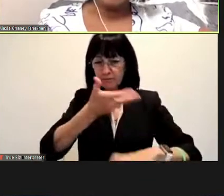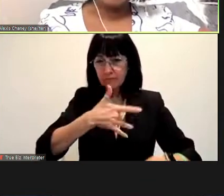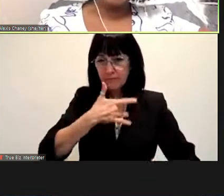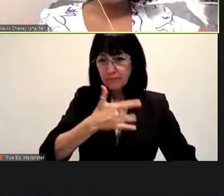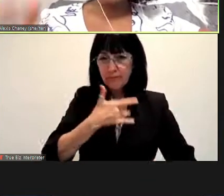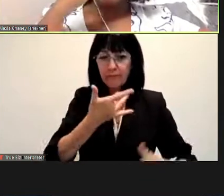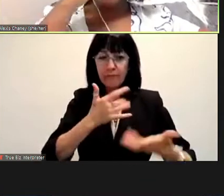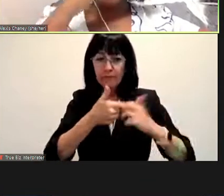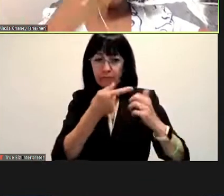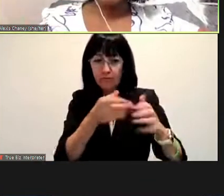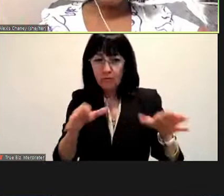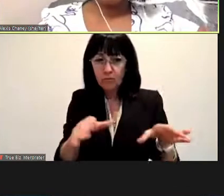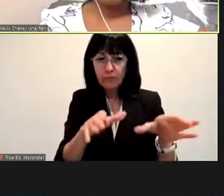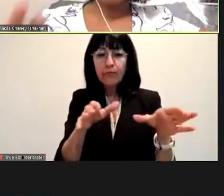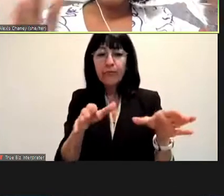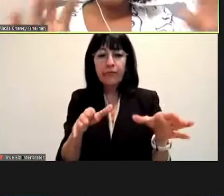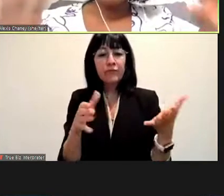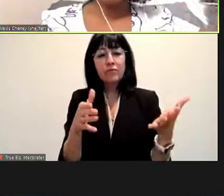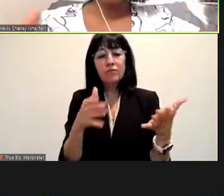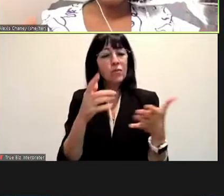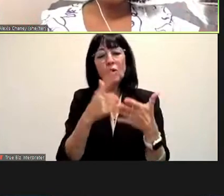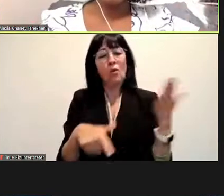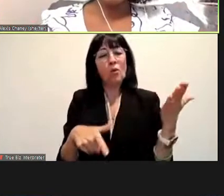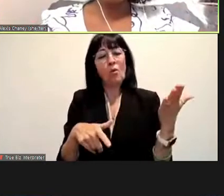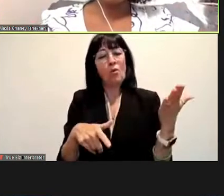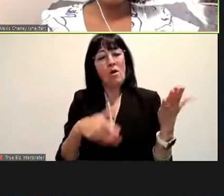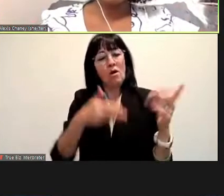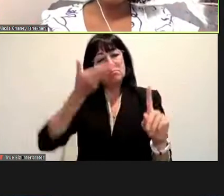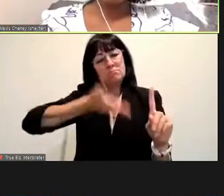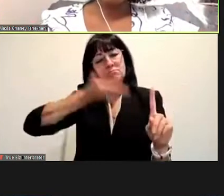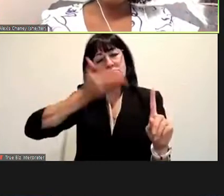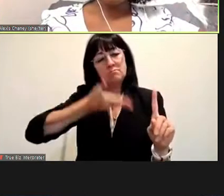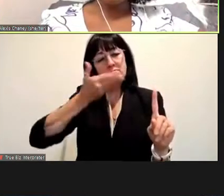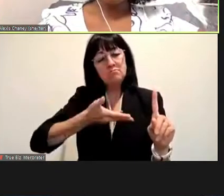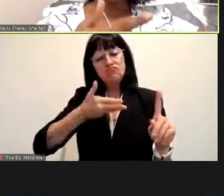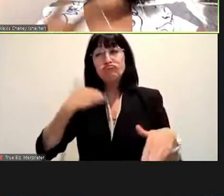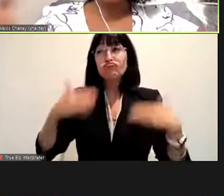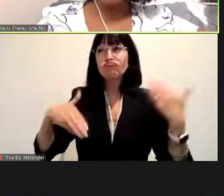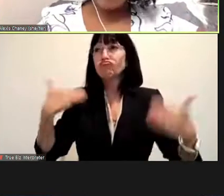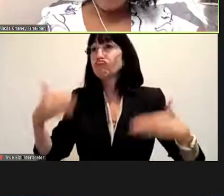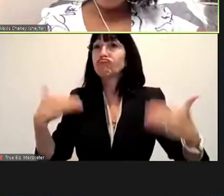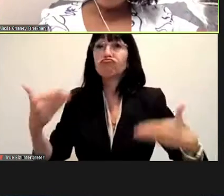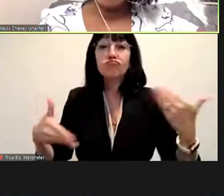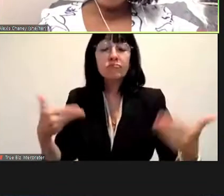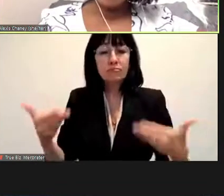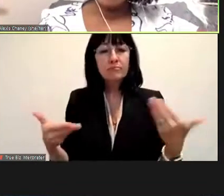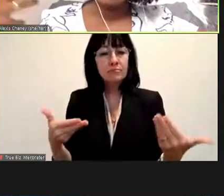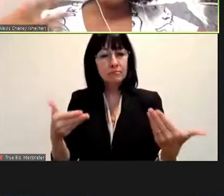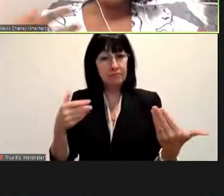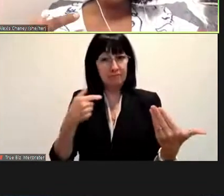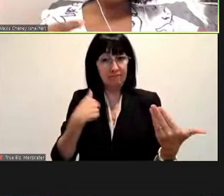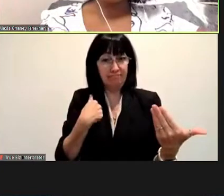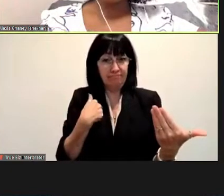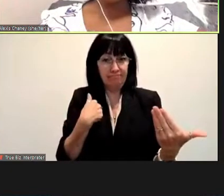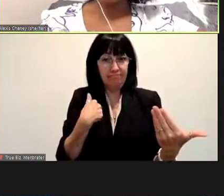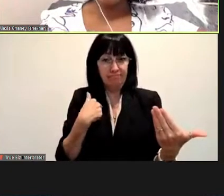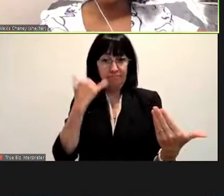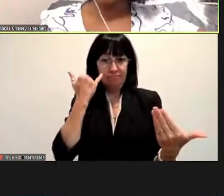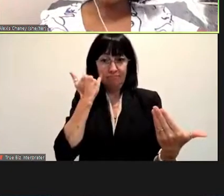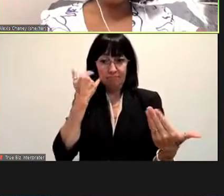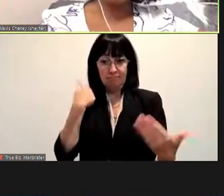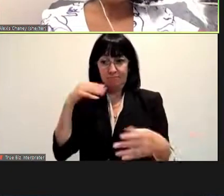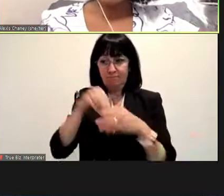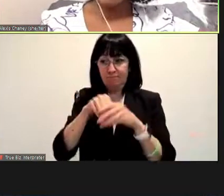what is the state of the union of like this person? Or like, how can I, with these people that I'm supposed to be making something with, like when